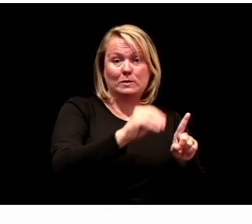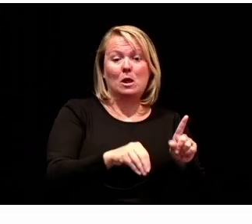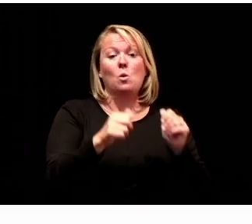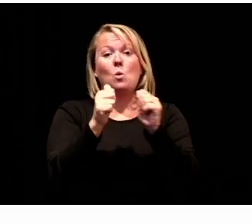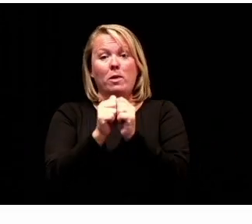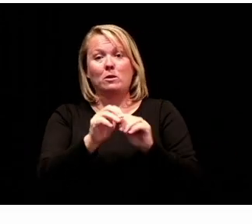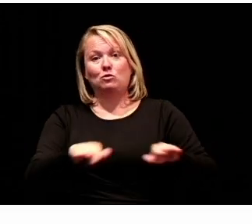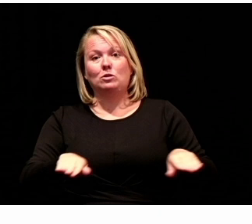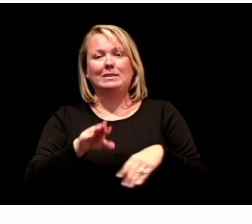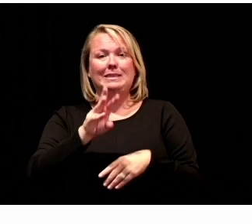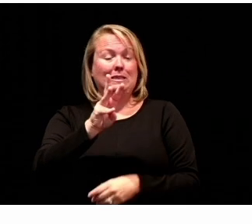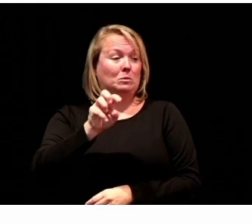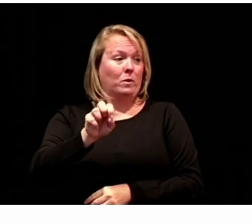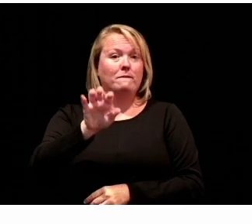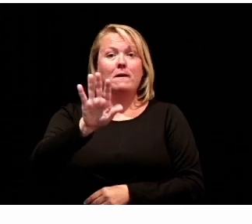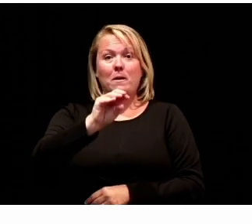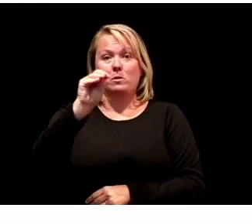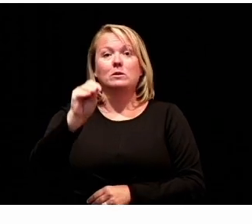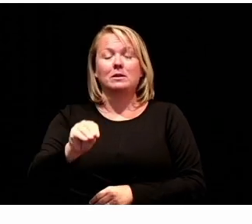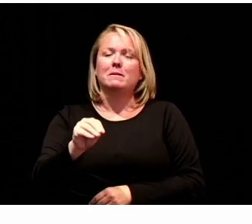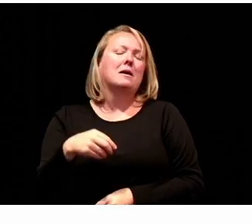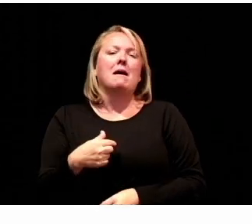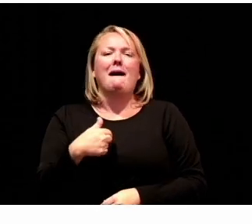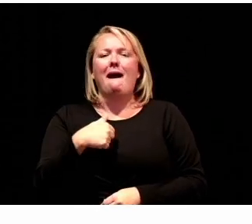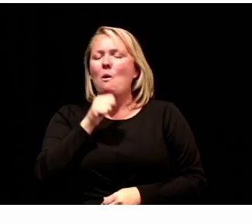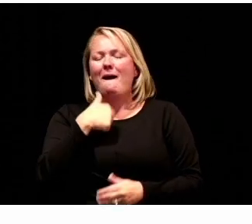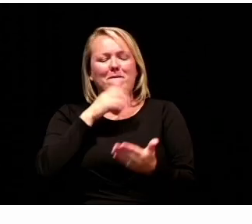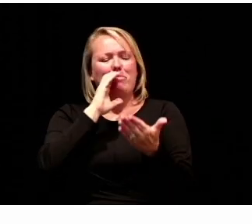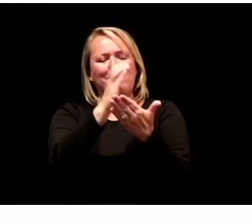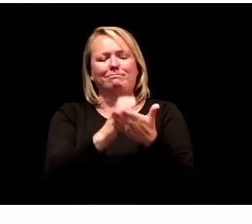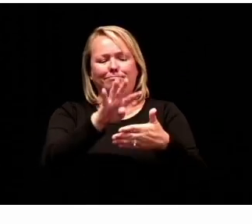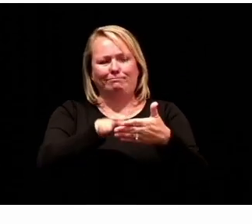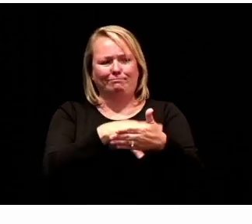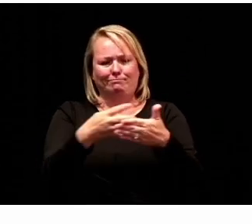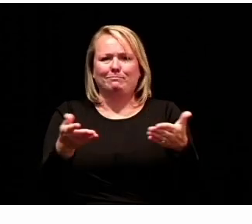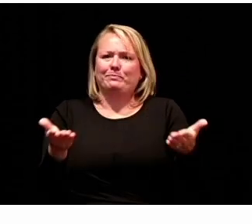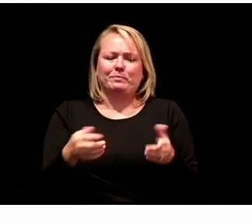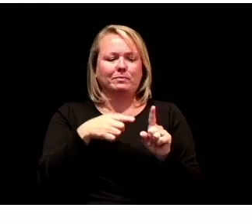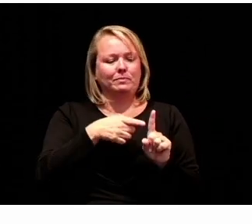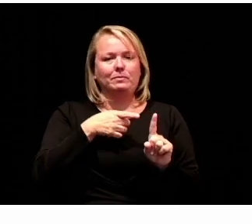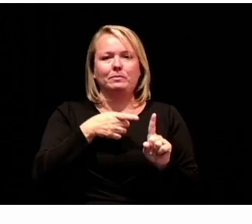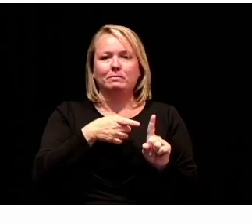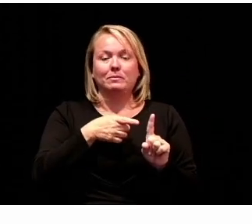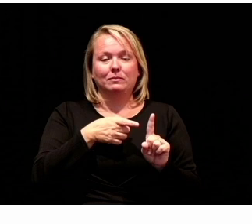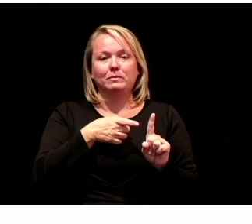was 2.6%. If they had children under 18% in the home, 6.2%.